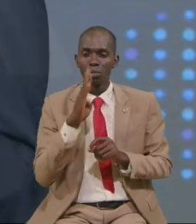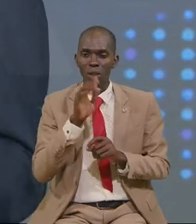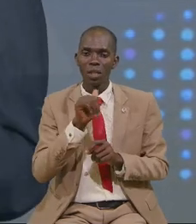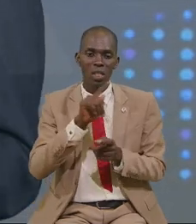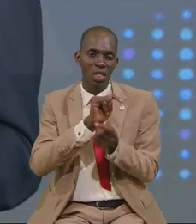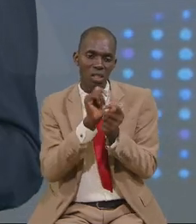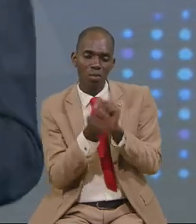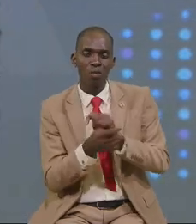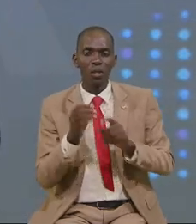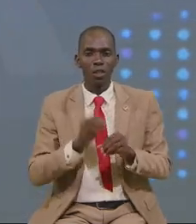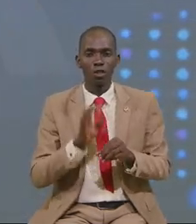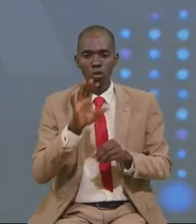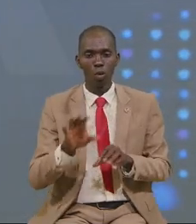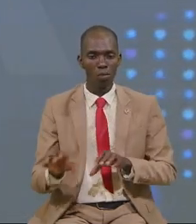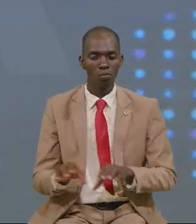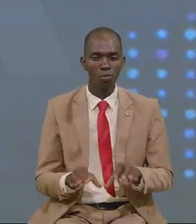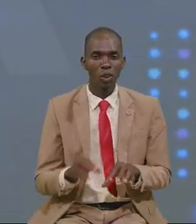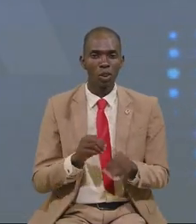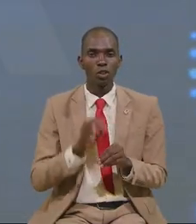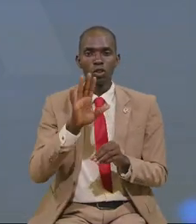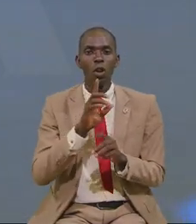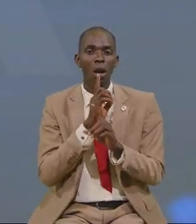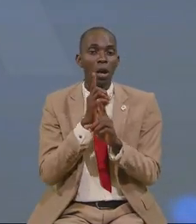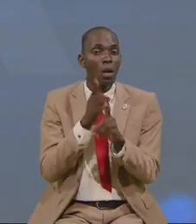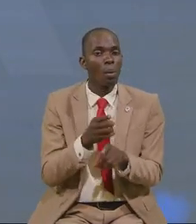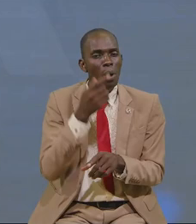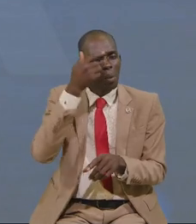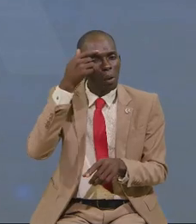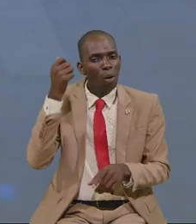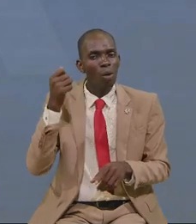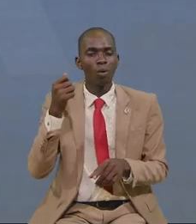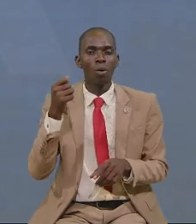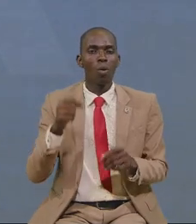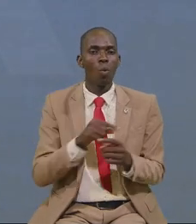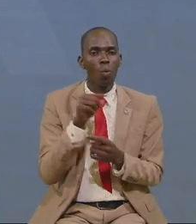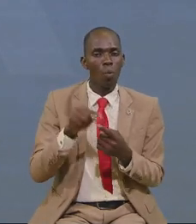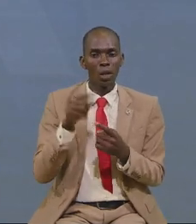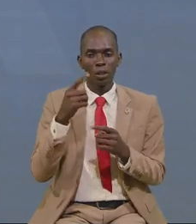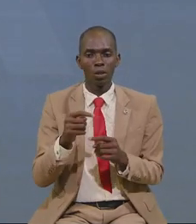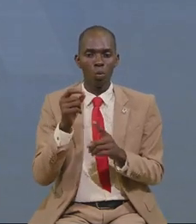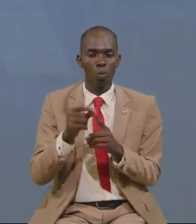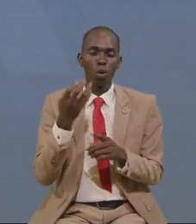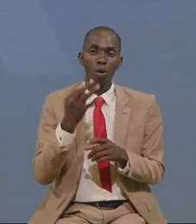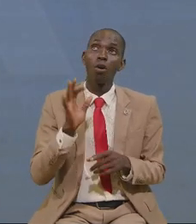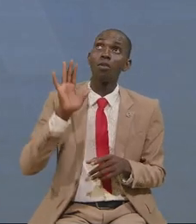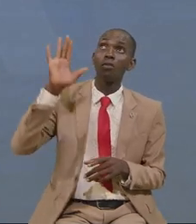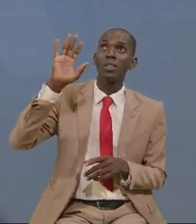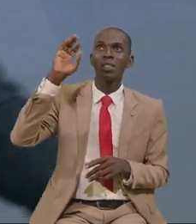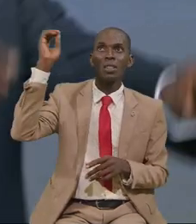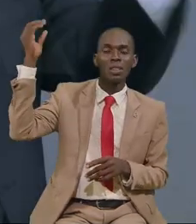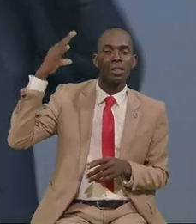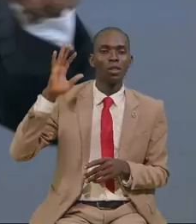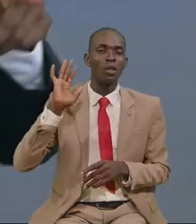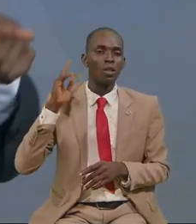your reaction, in your response, because when the word of His grace and the word of His